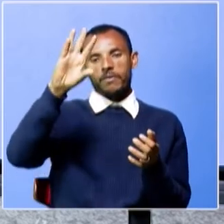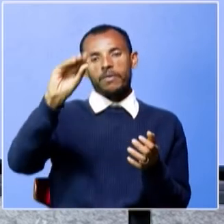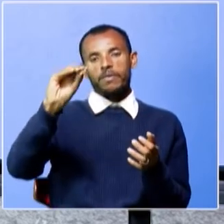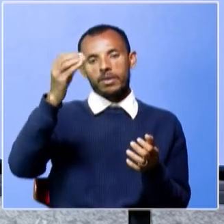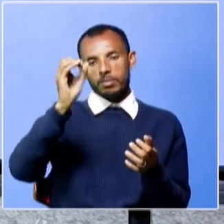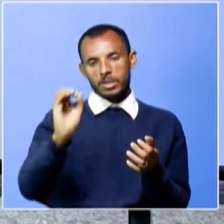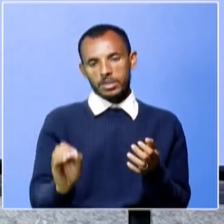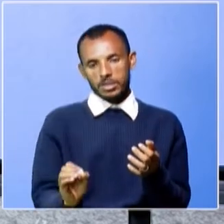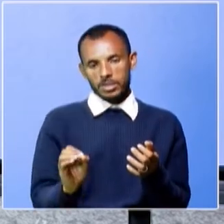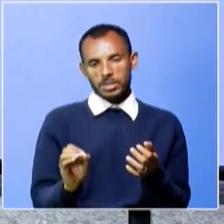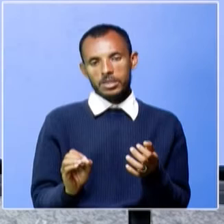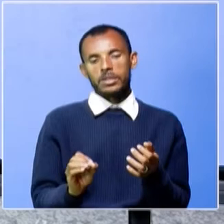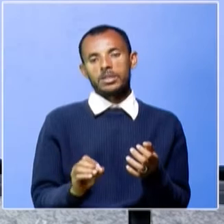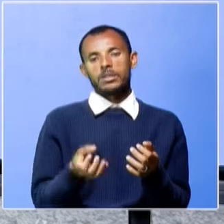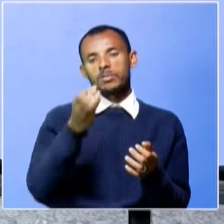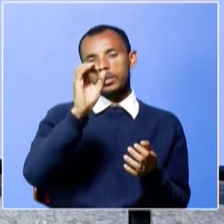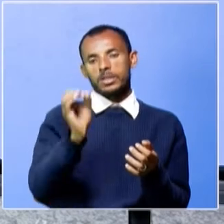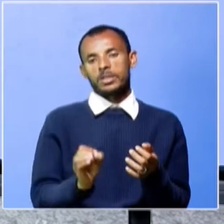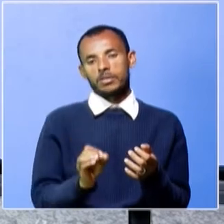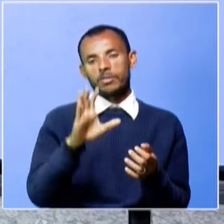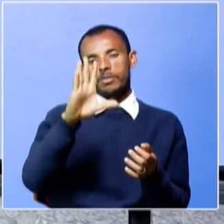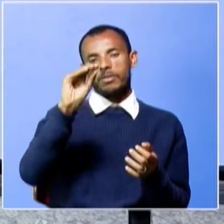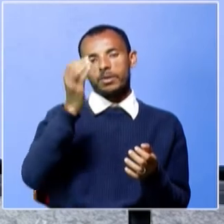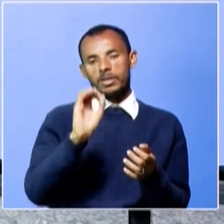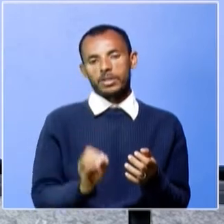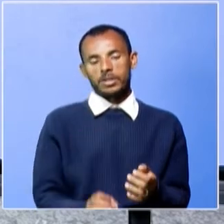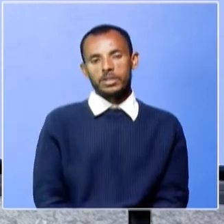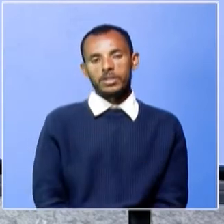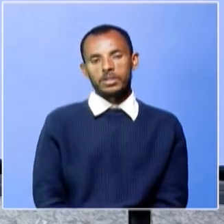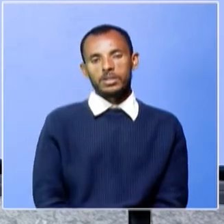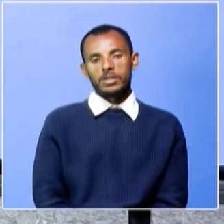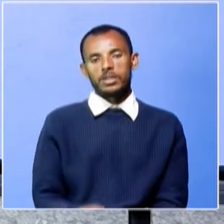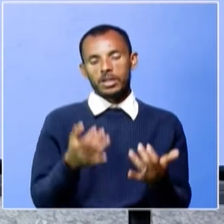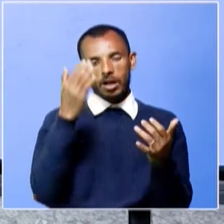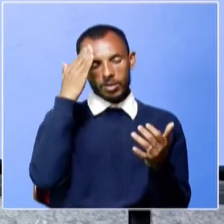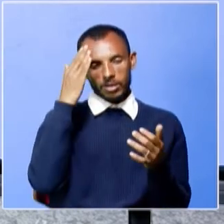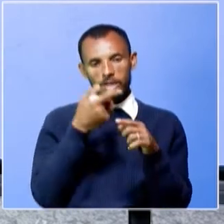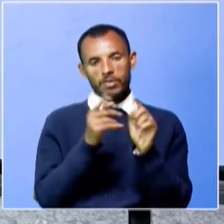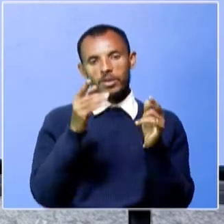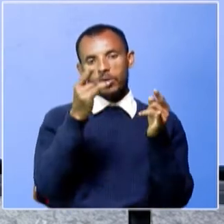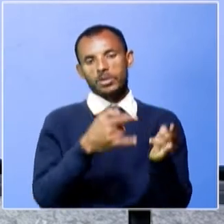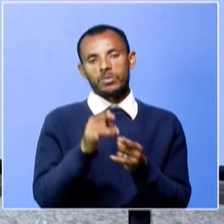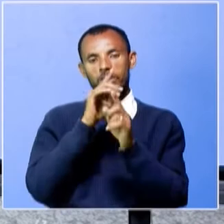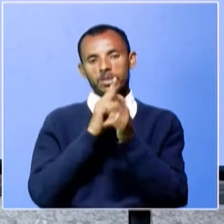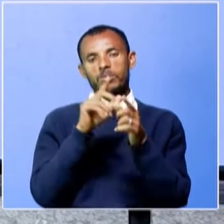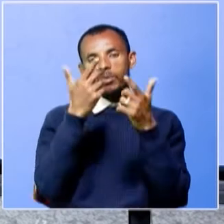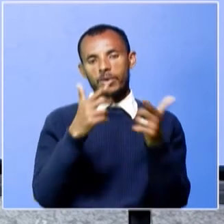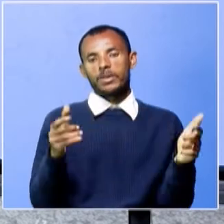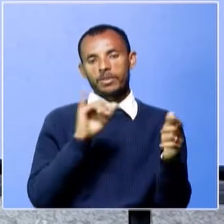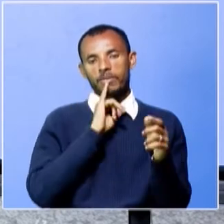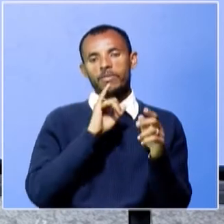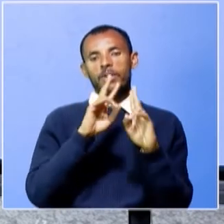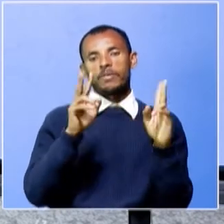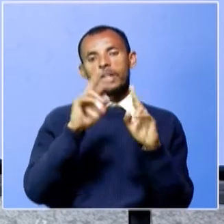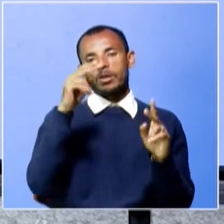express your answer in terms of percentage. Okay, so knowing the different ways of answering probability is very,